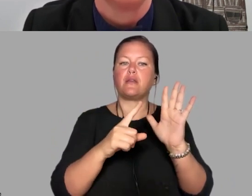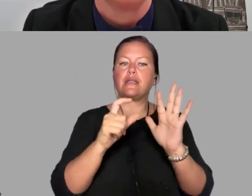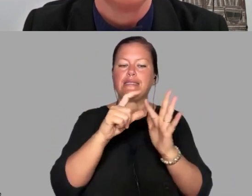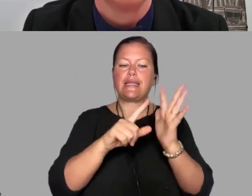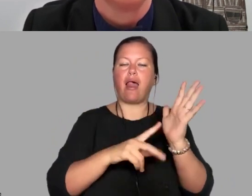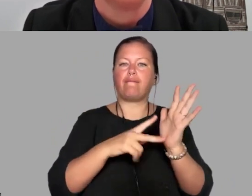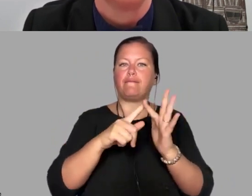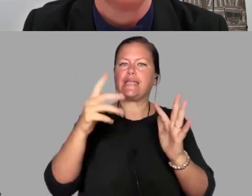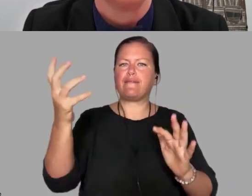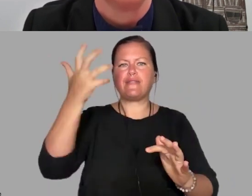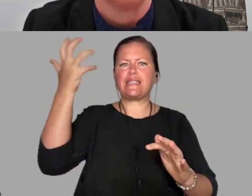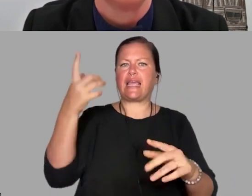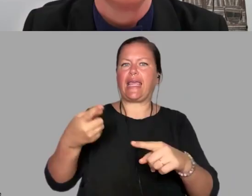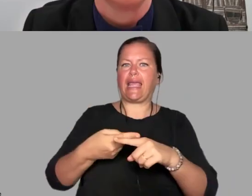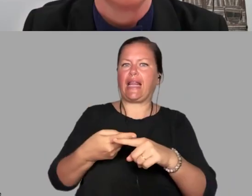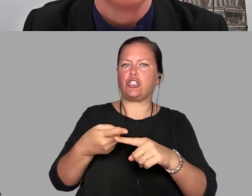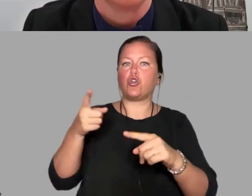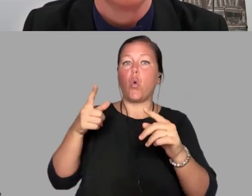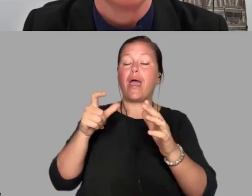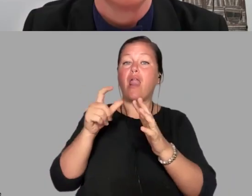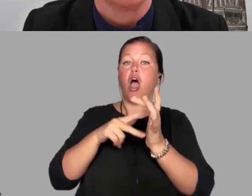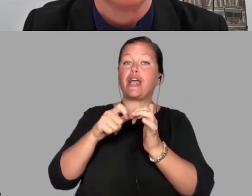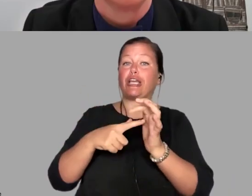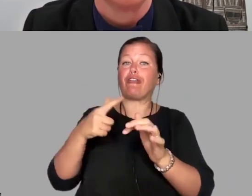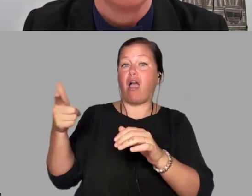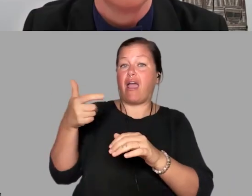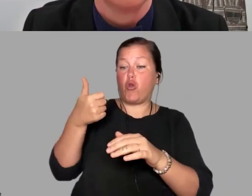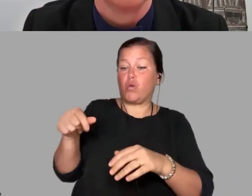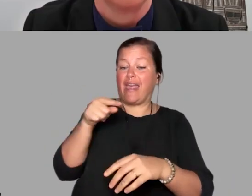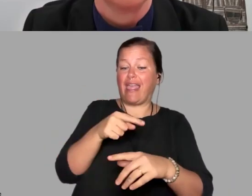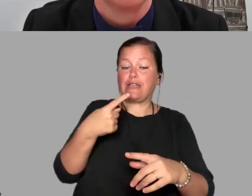word. So delve is a Nigerian English for